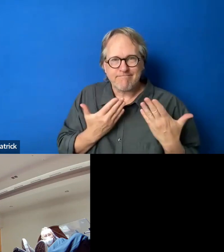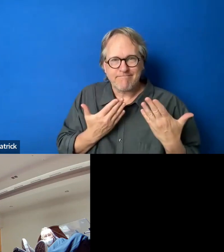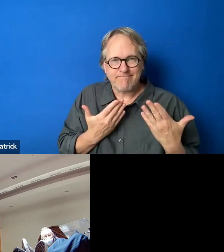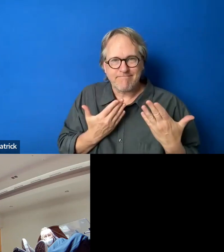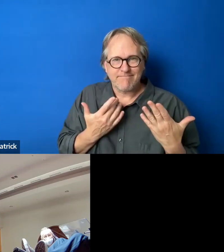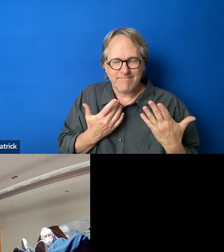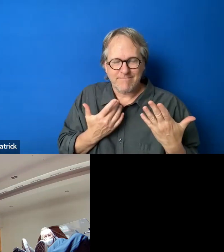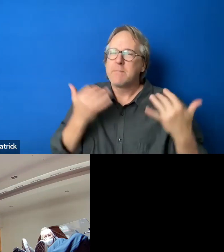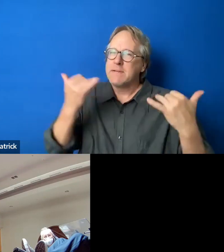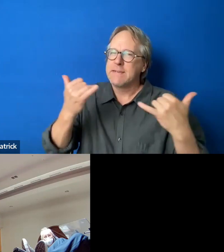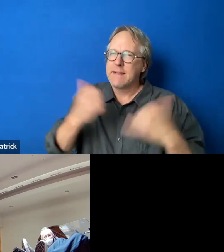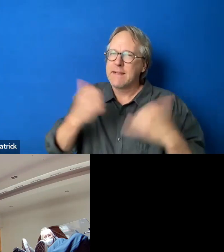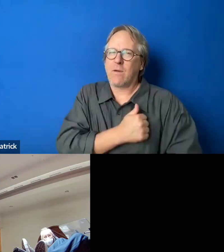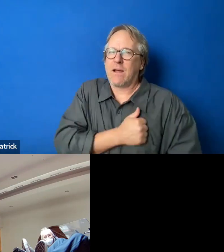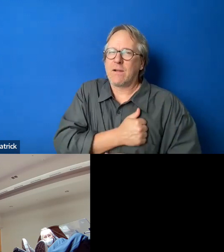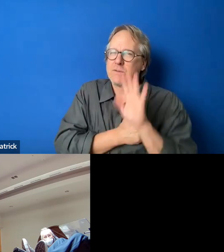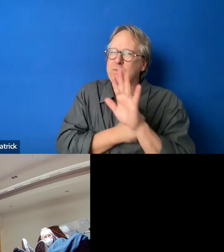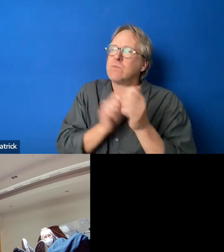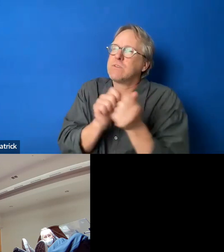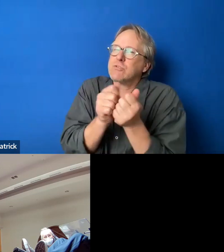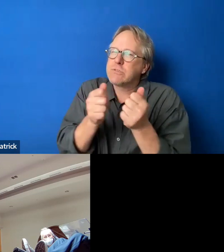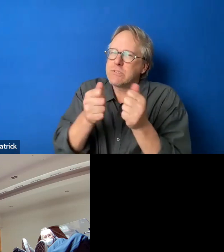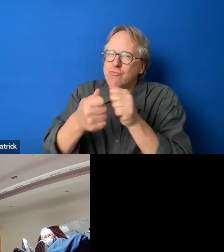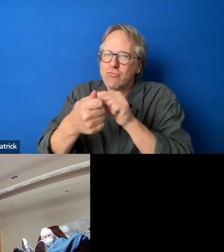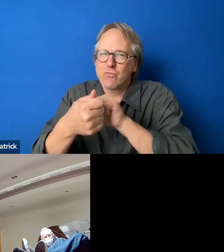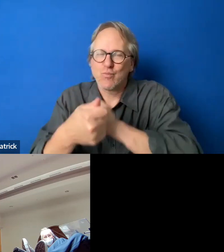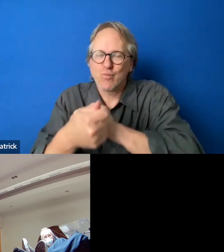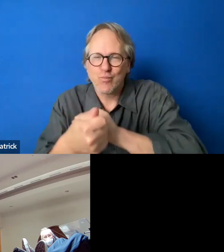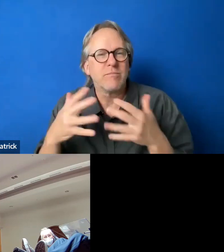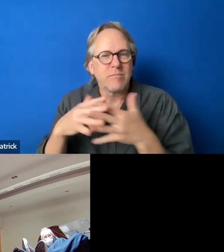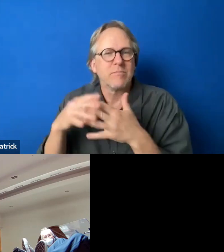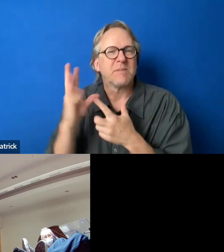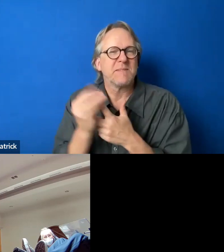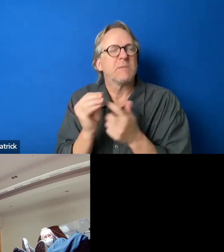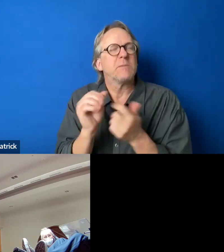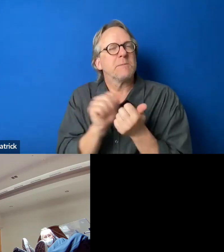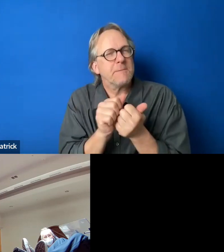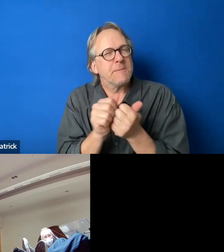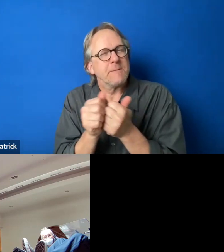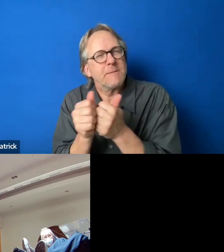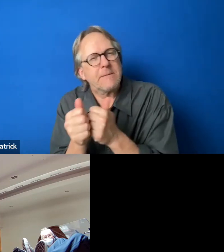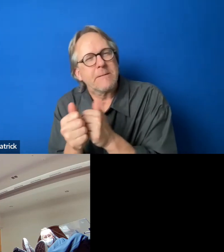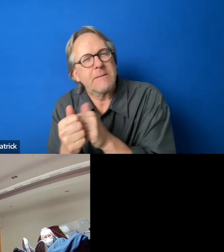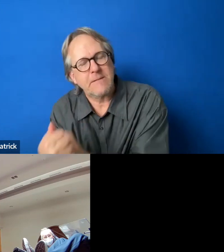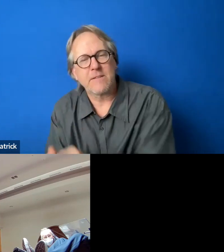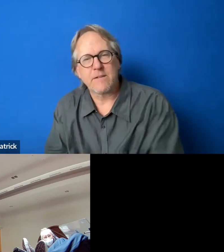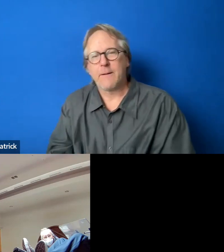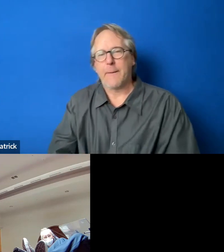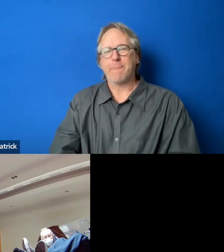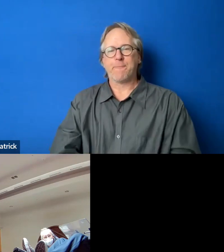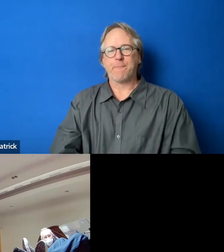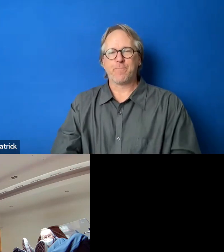I think we're changing on that as a society. I think we're getting a little bit of a clue.